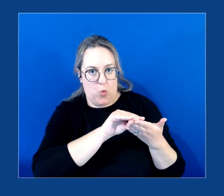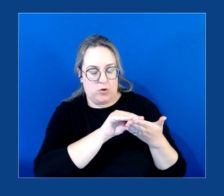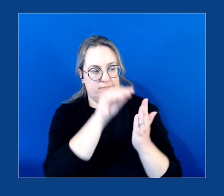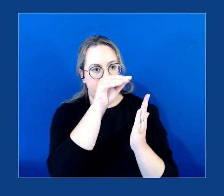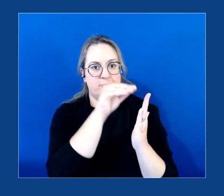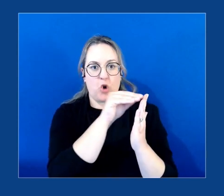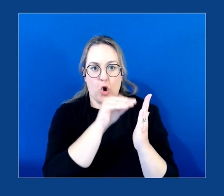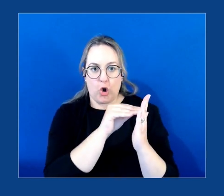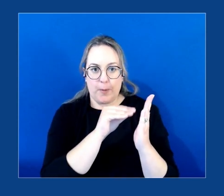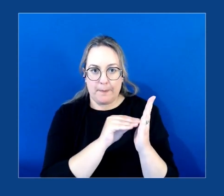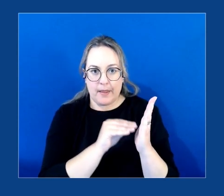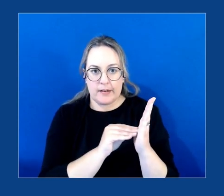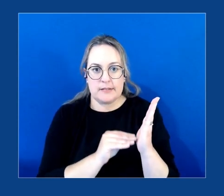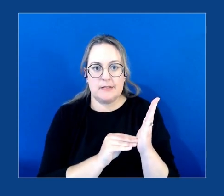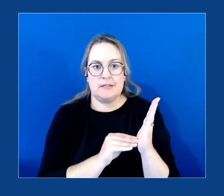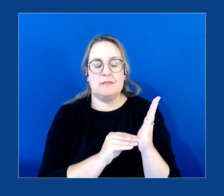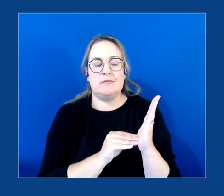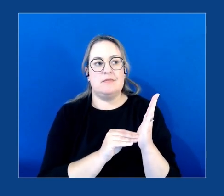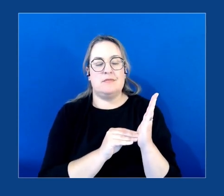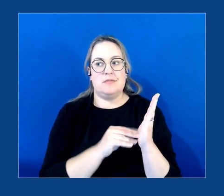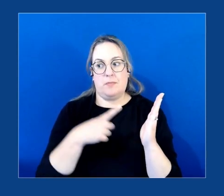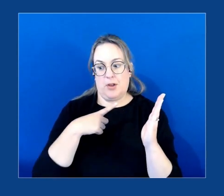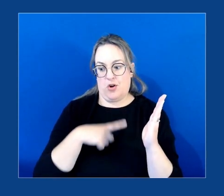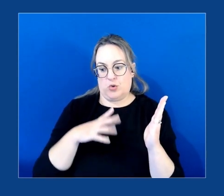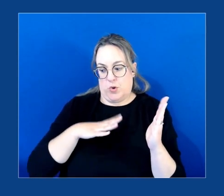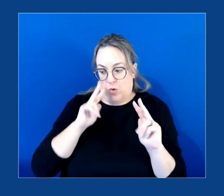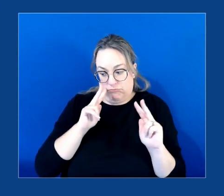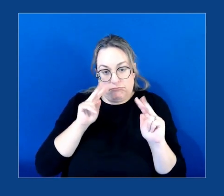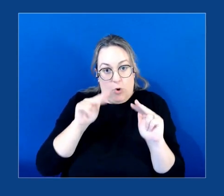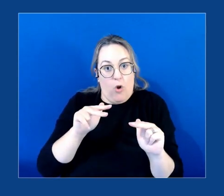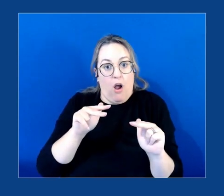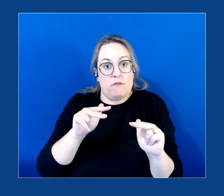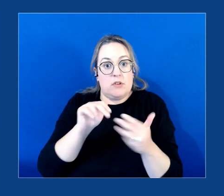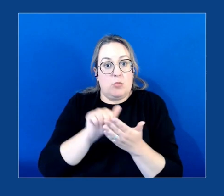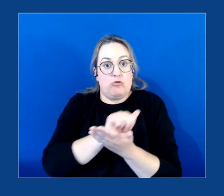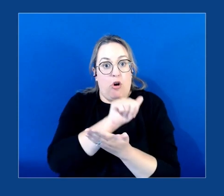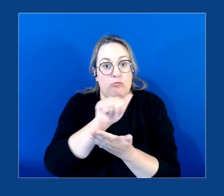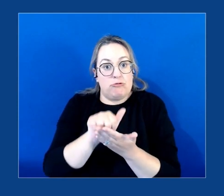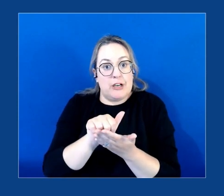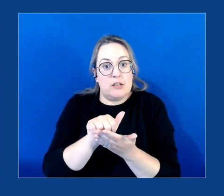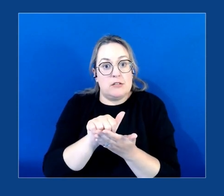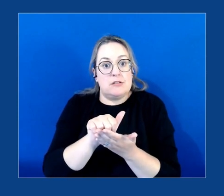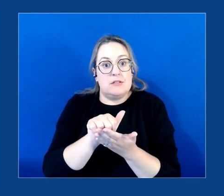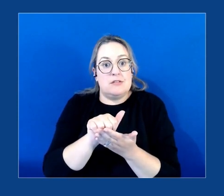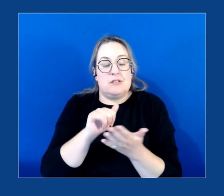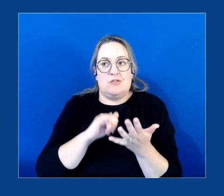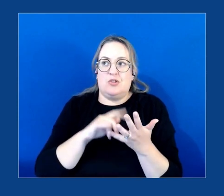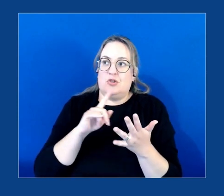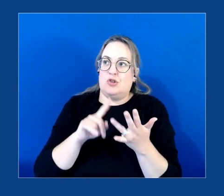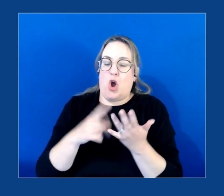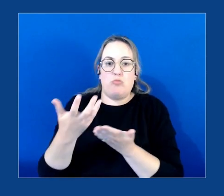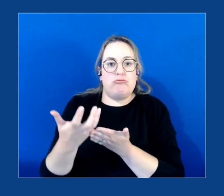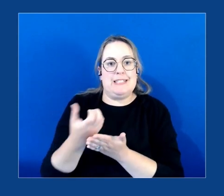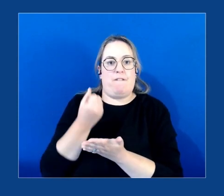under the direction of custodians and appropriate traditional owners for the sake of preservation, or as a strategy for preservation